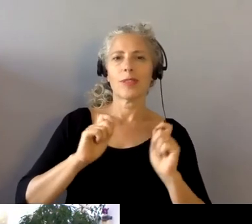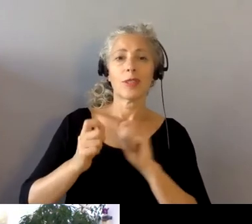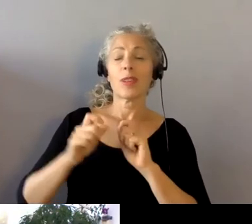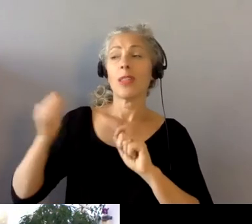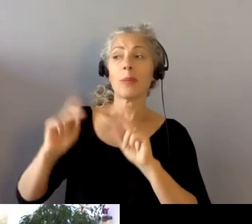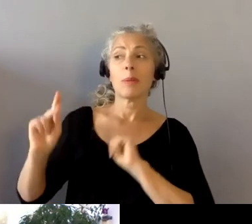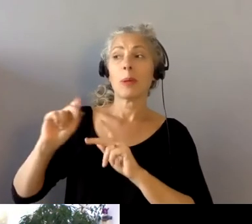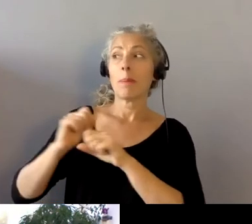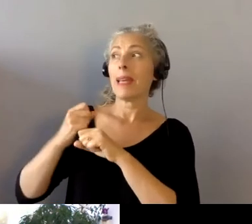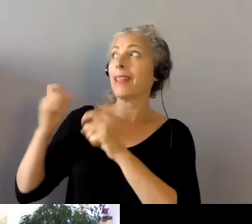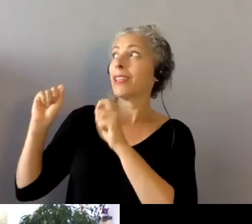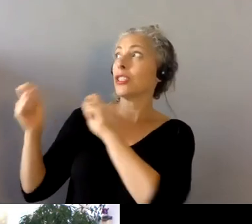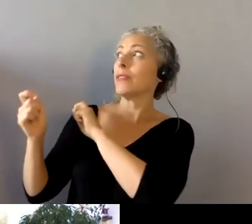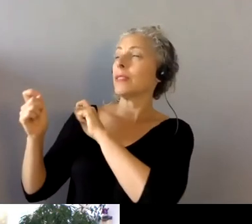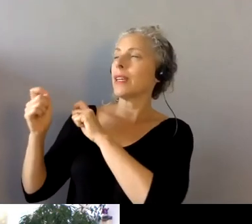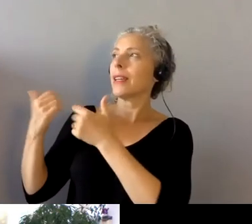people made for us, right?